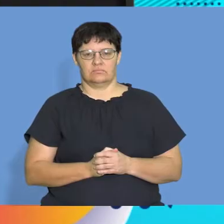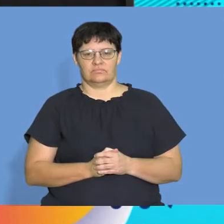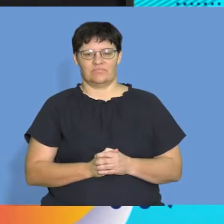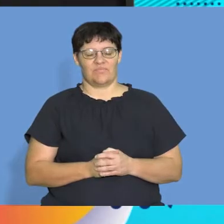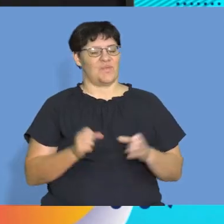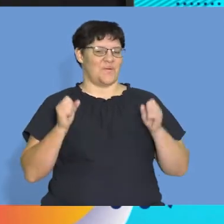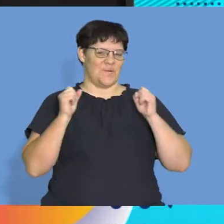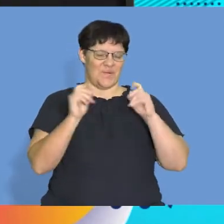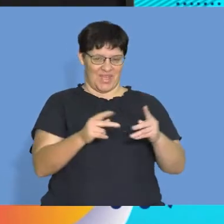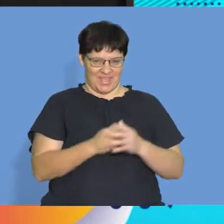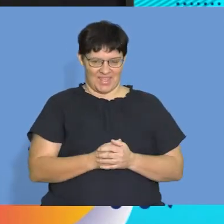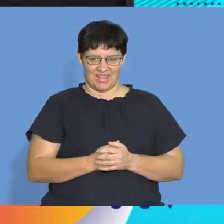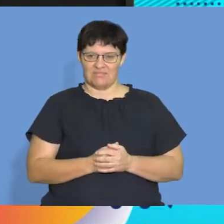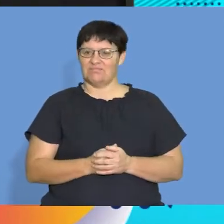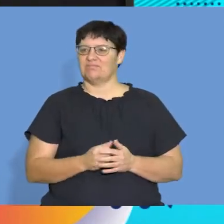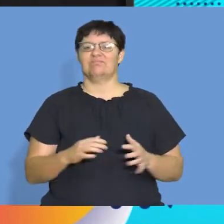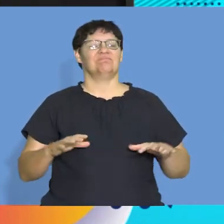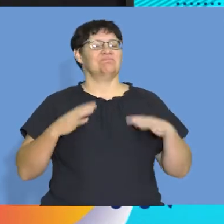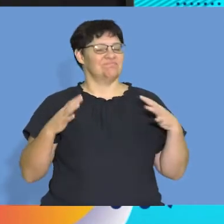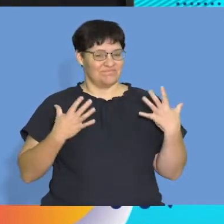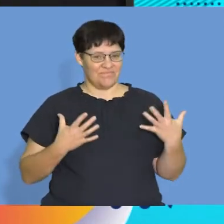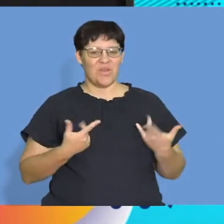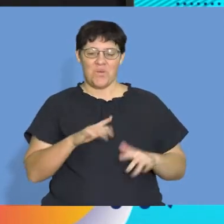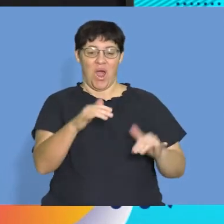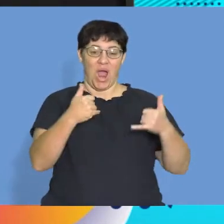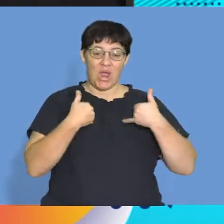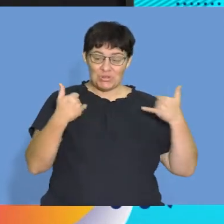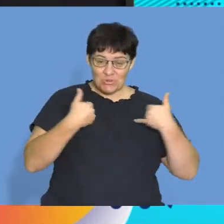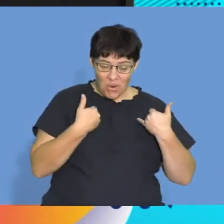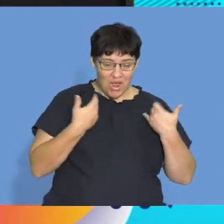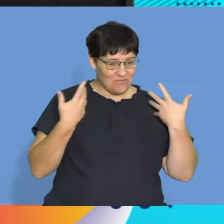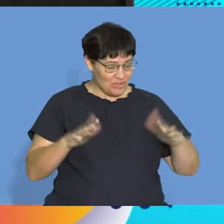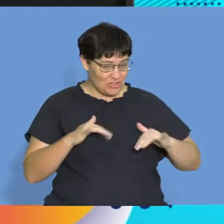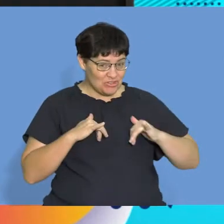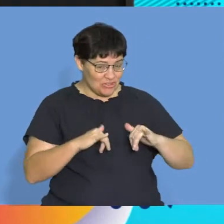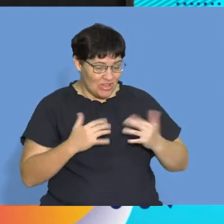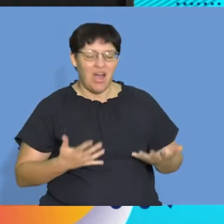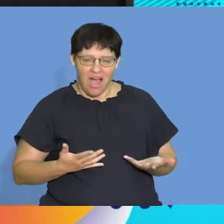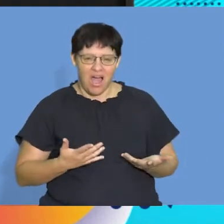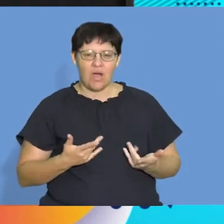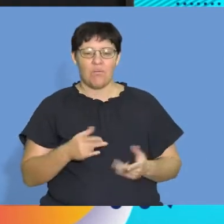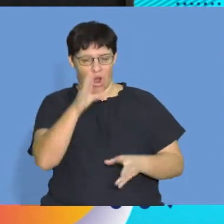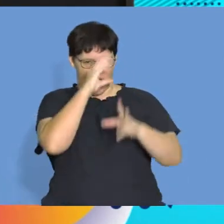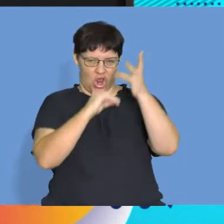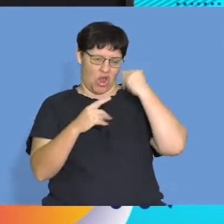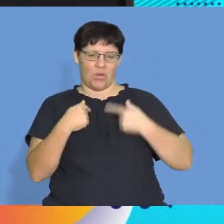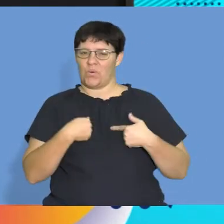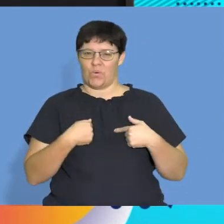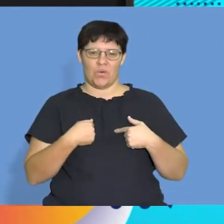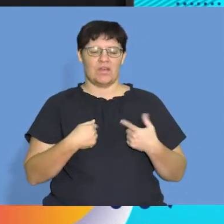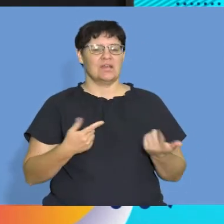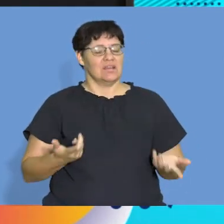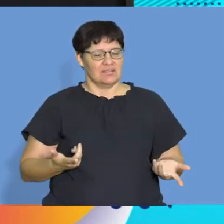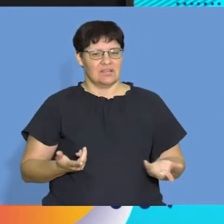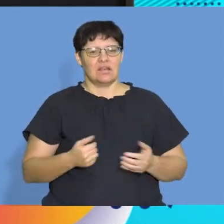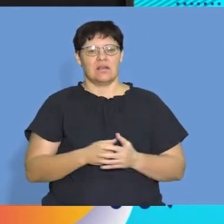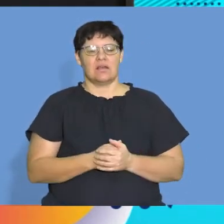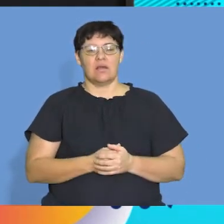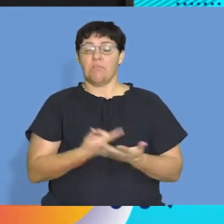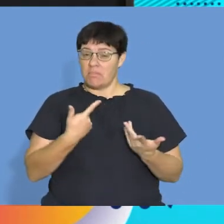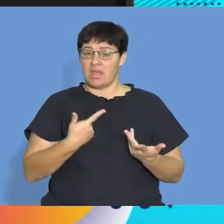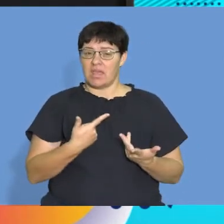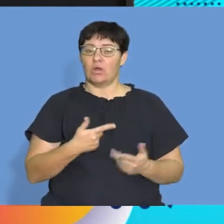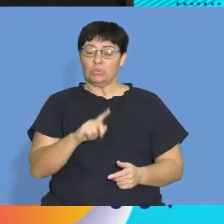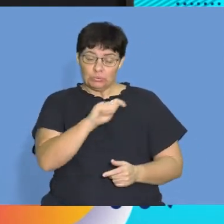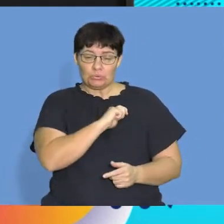All right, guys, that's it from me. I hope you are enjoying and you are learning so much from me as much as I'm also enjoying, and I'm